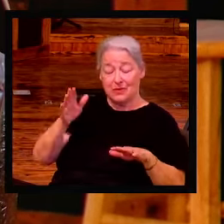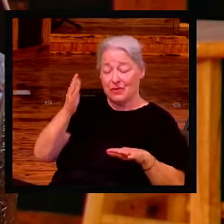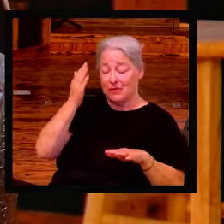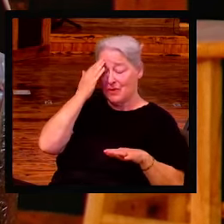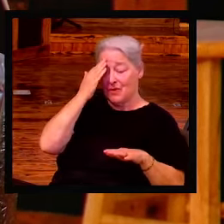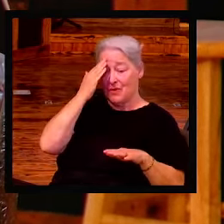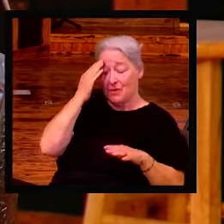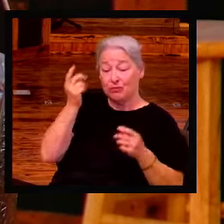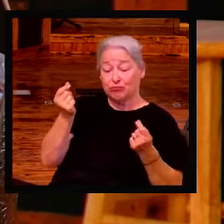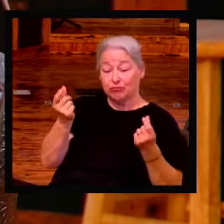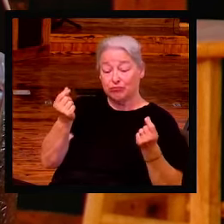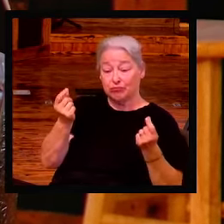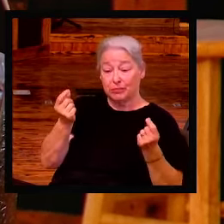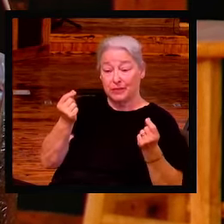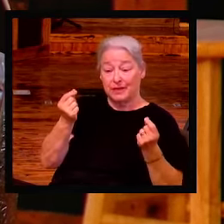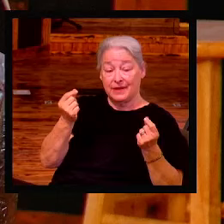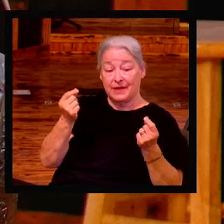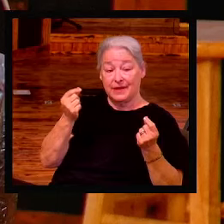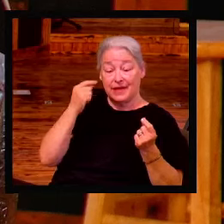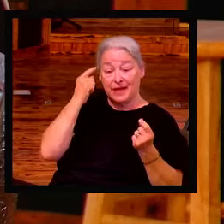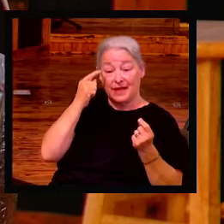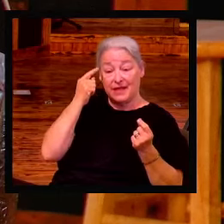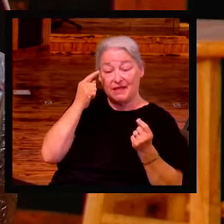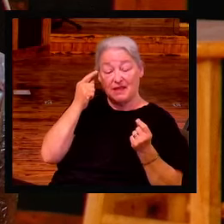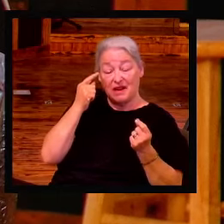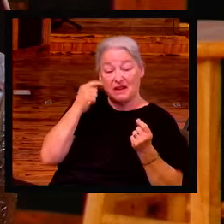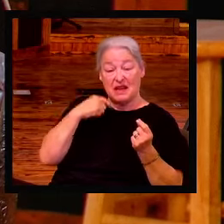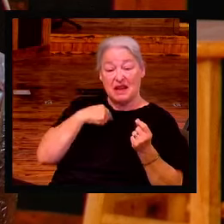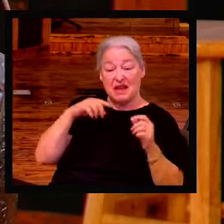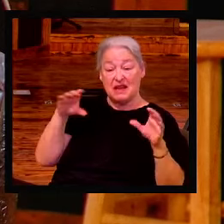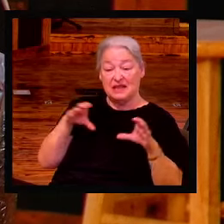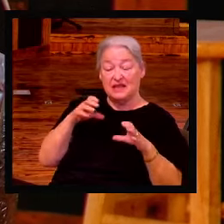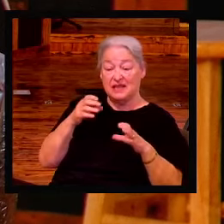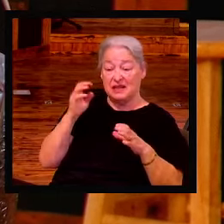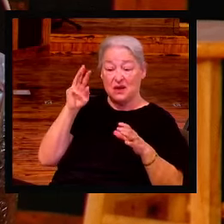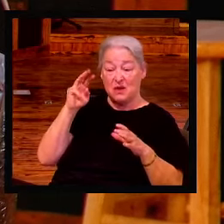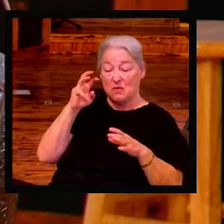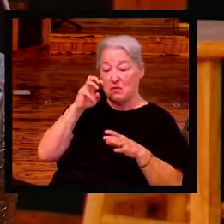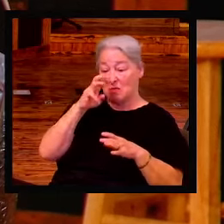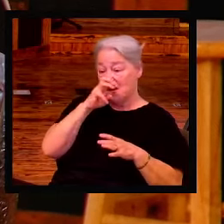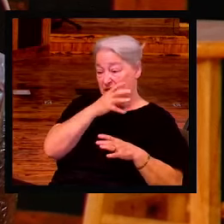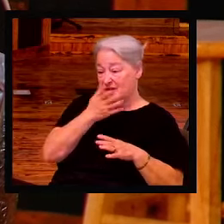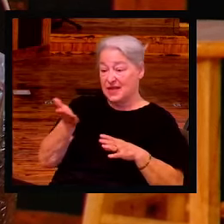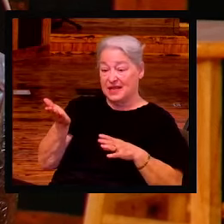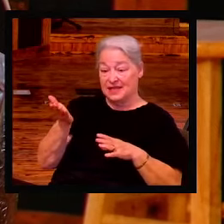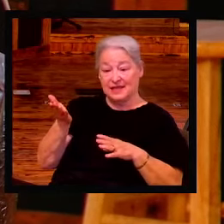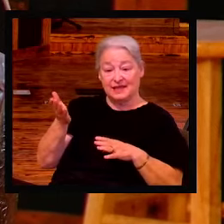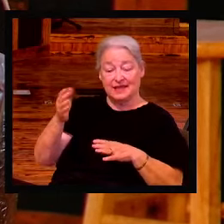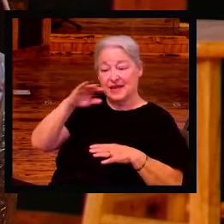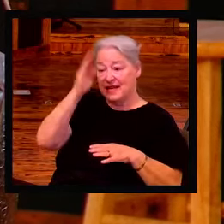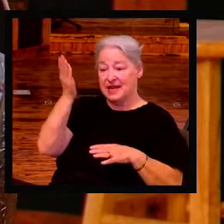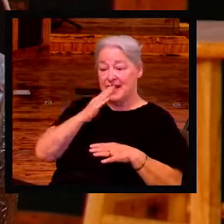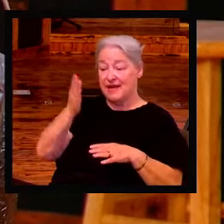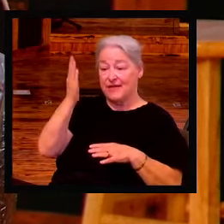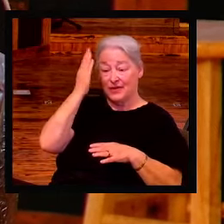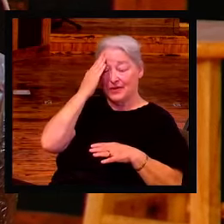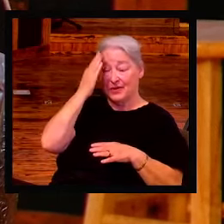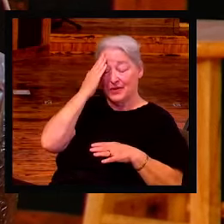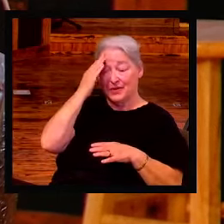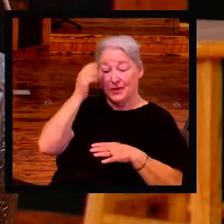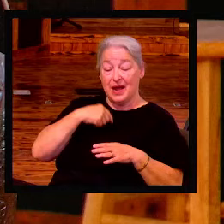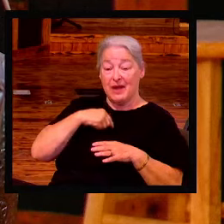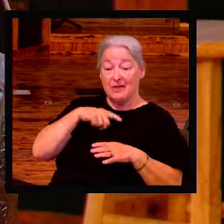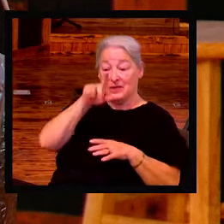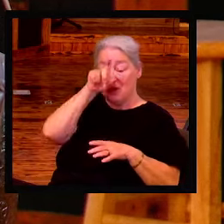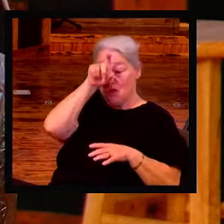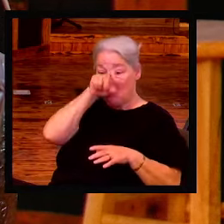They just think I did some weird stuff. They don't even know I was a witch and a teacher and things